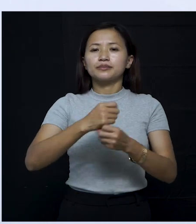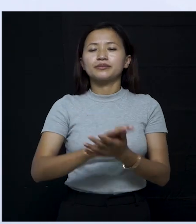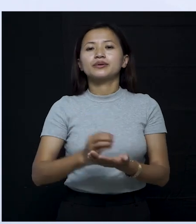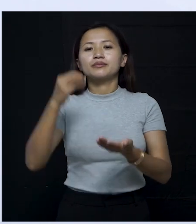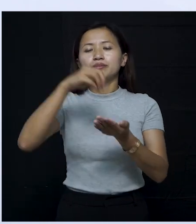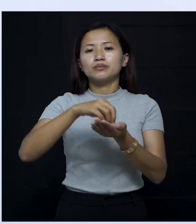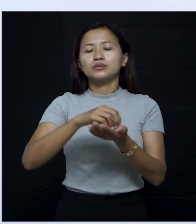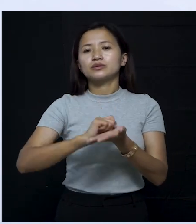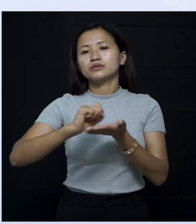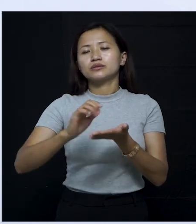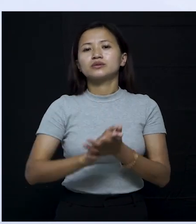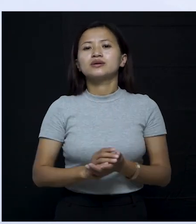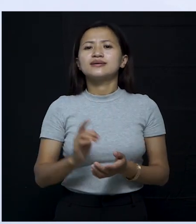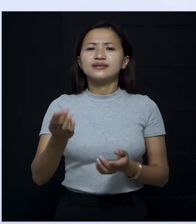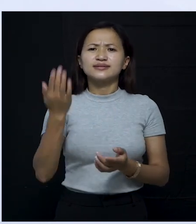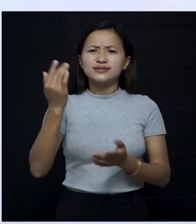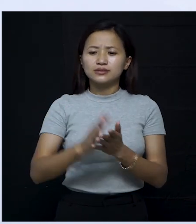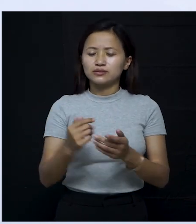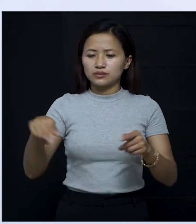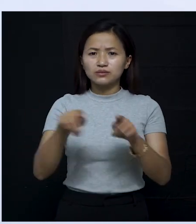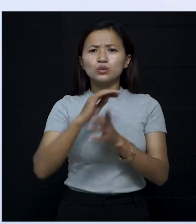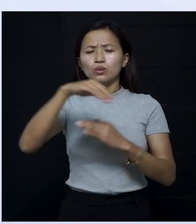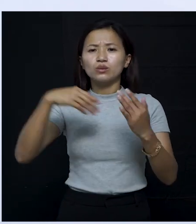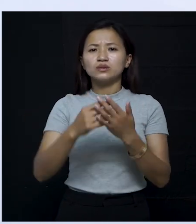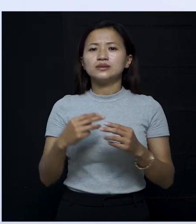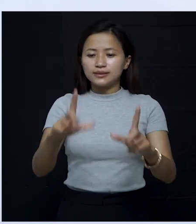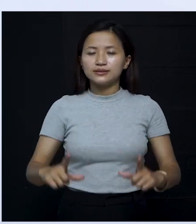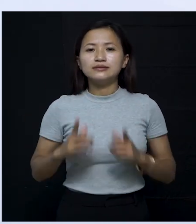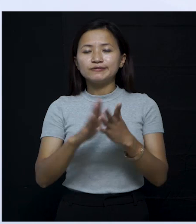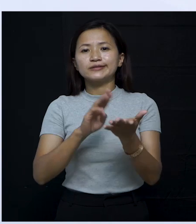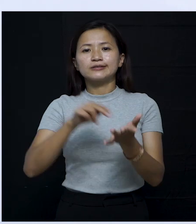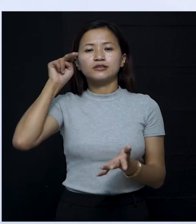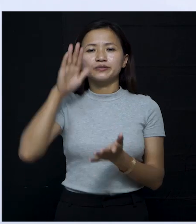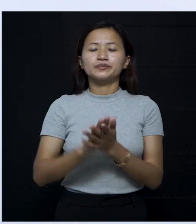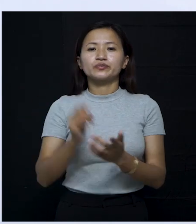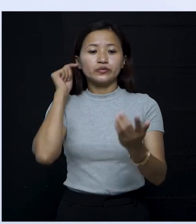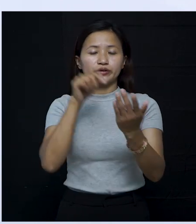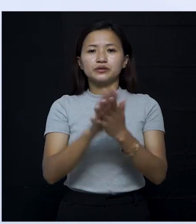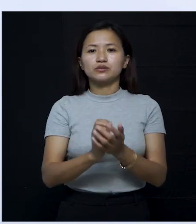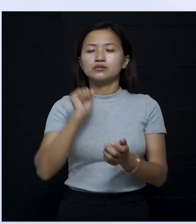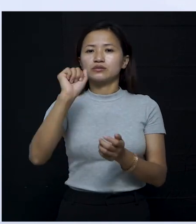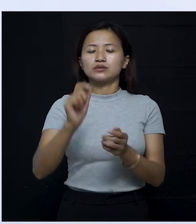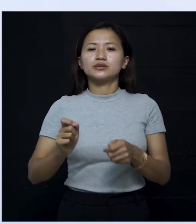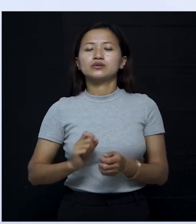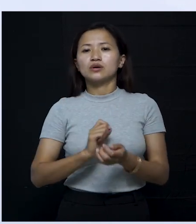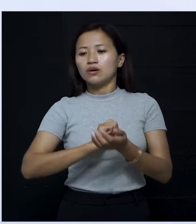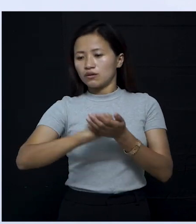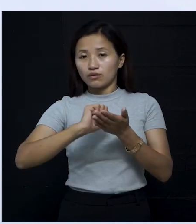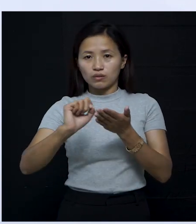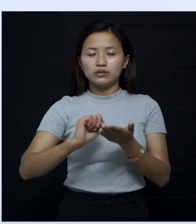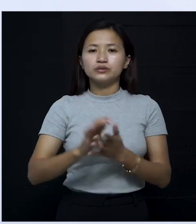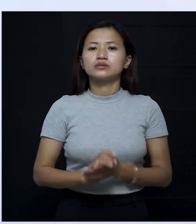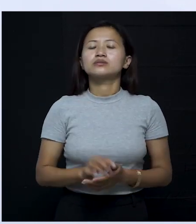a times what happens is, since we are all living in Nagaland, what you tend to do is you tend to write it in your own, isn't it? And that is where